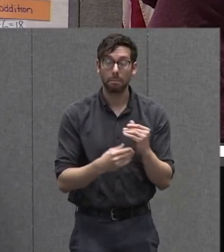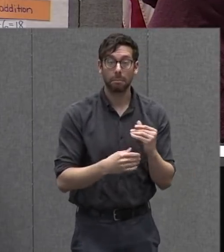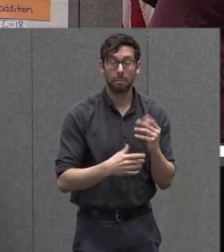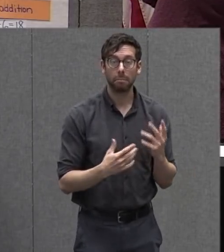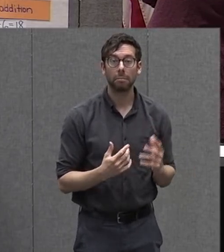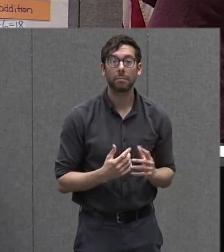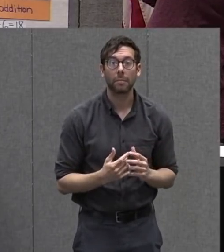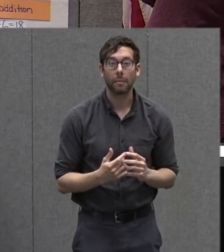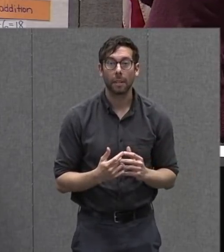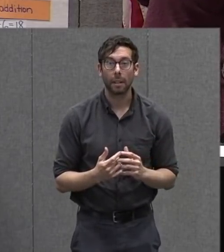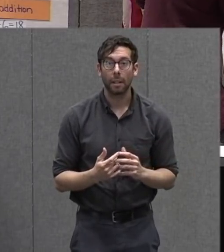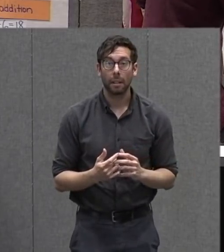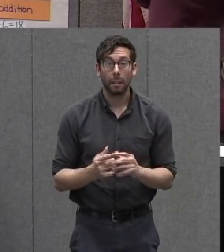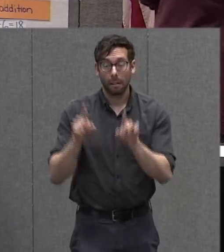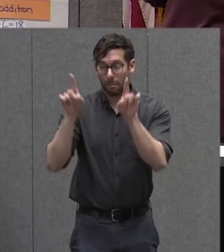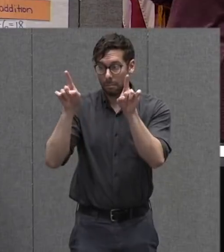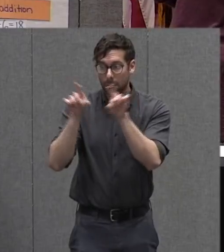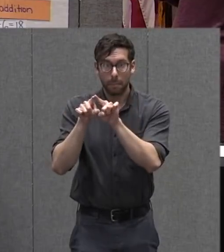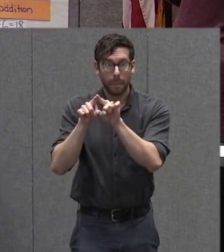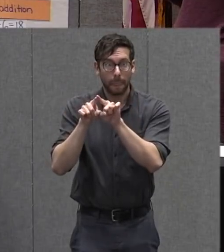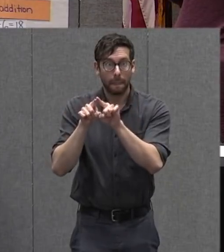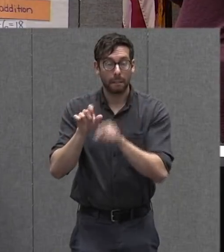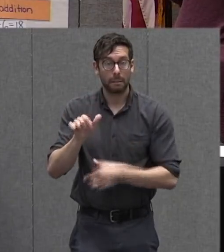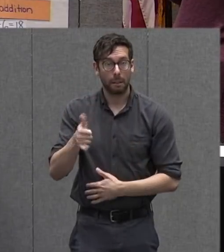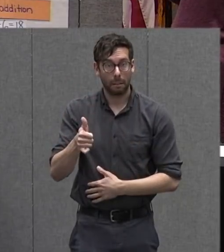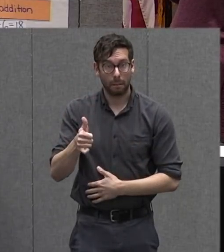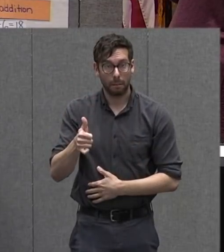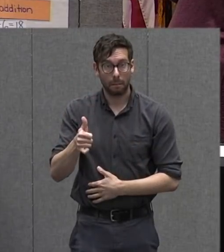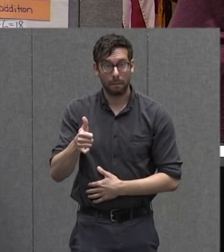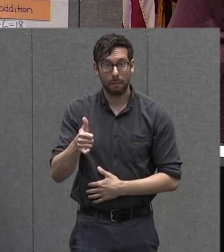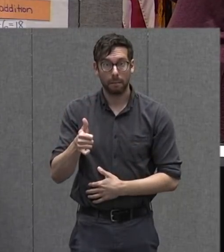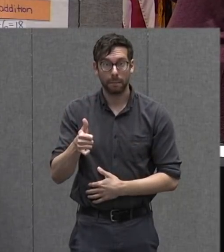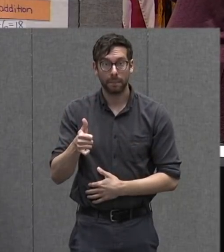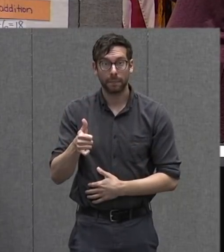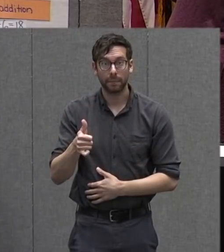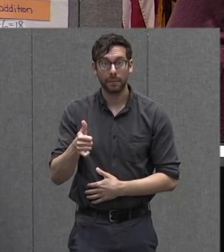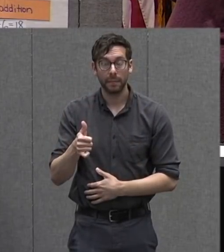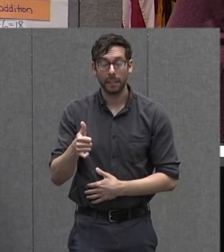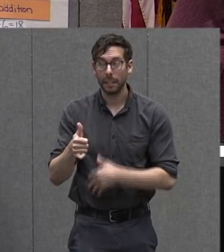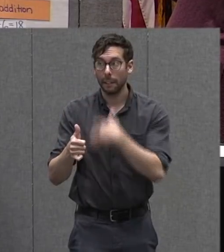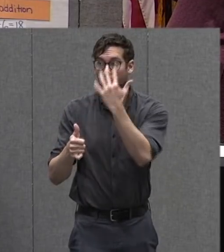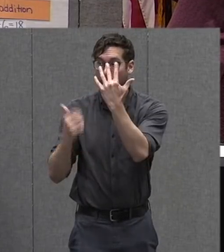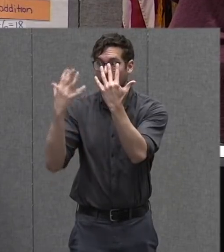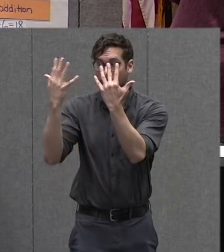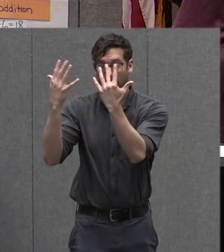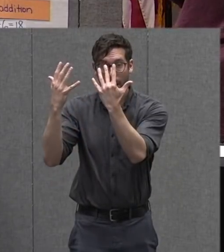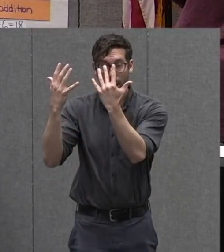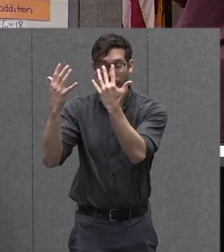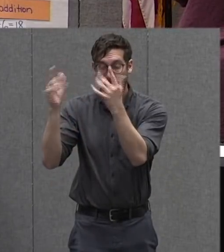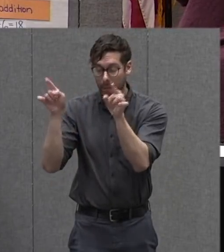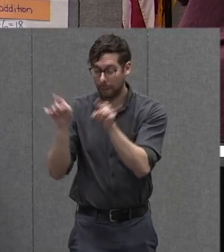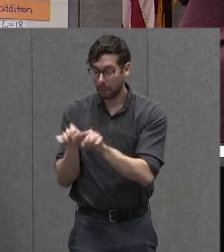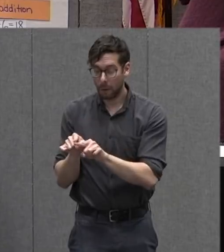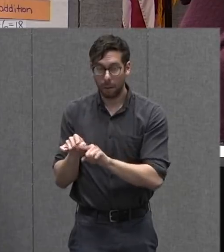us another 10 to add. 2 more 5s give us